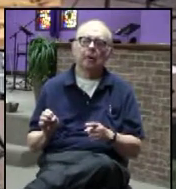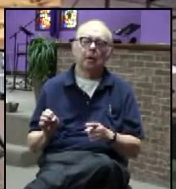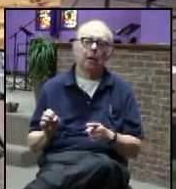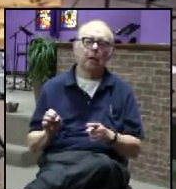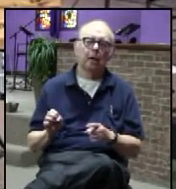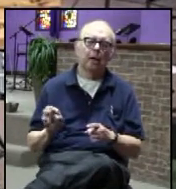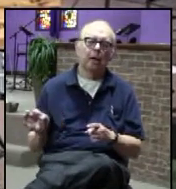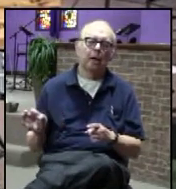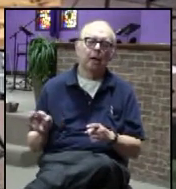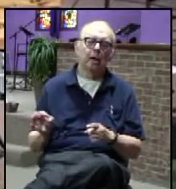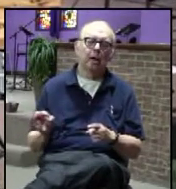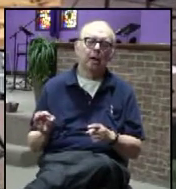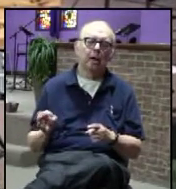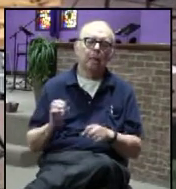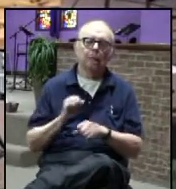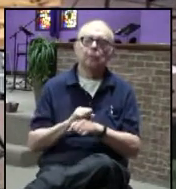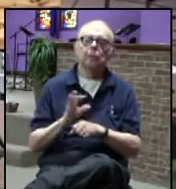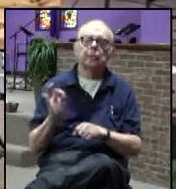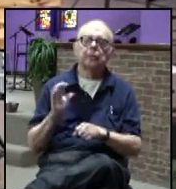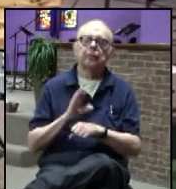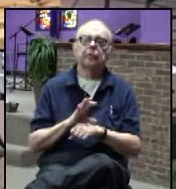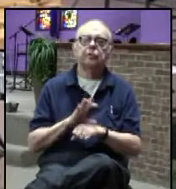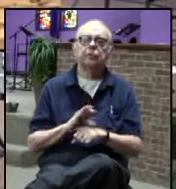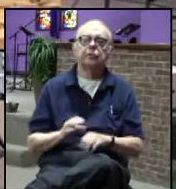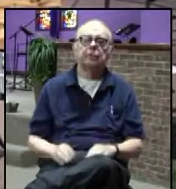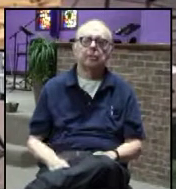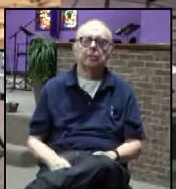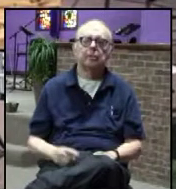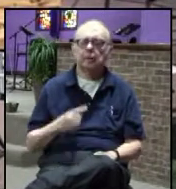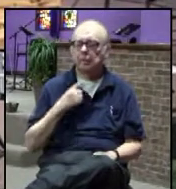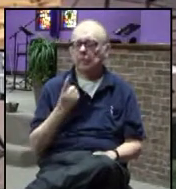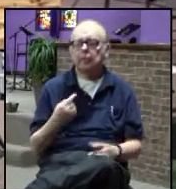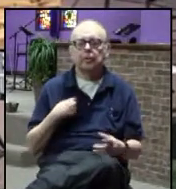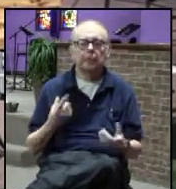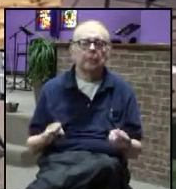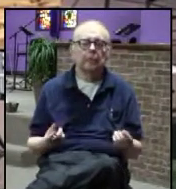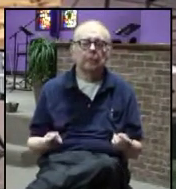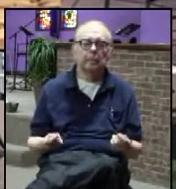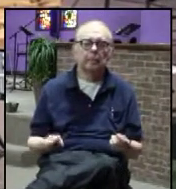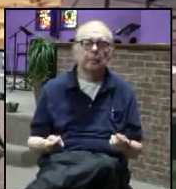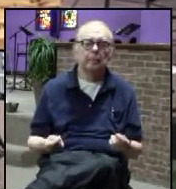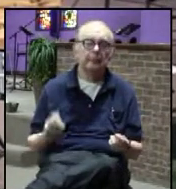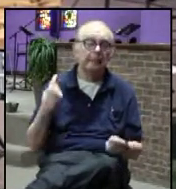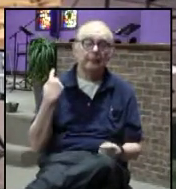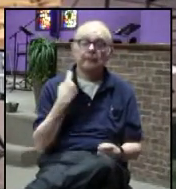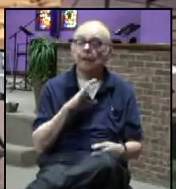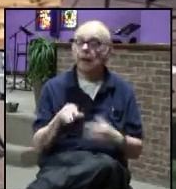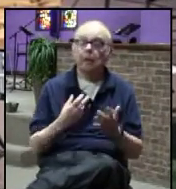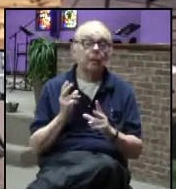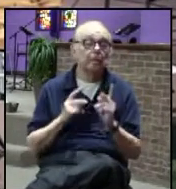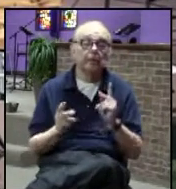of the employees of the church. And he says, what do I do? And I said, fire them all.